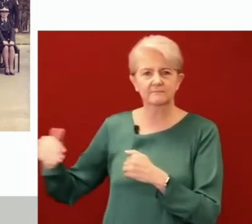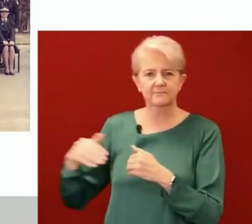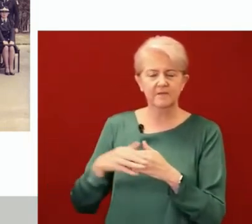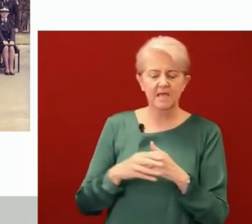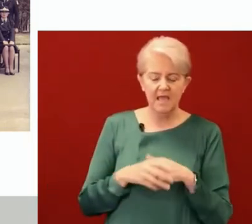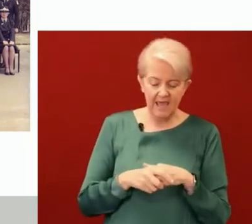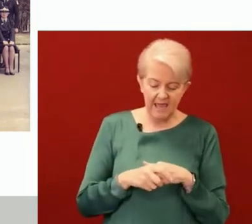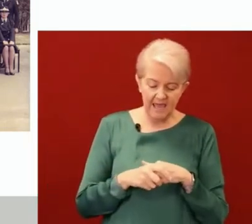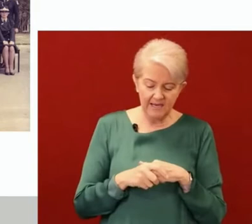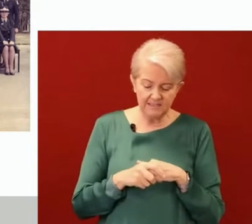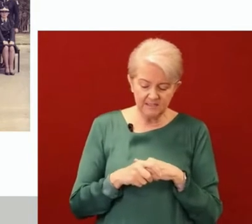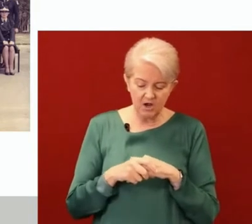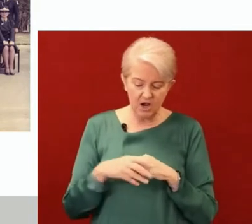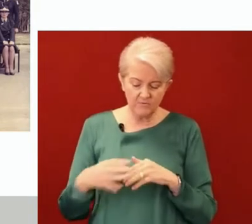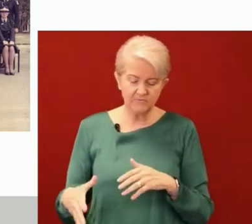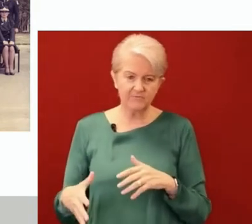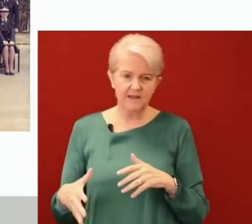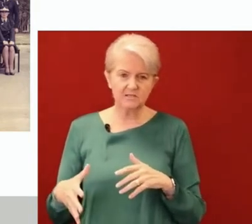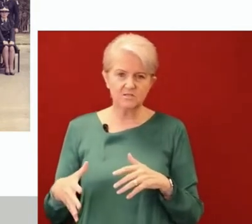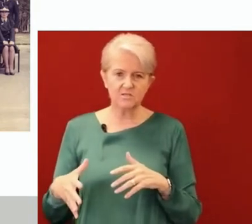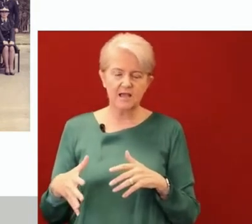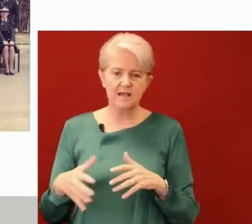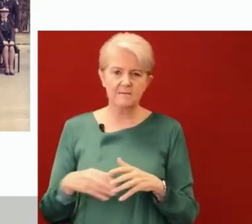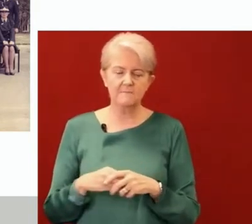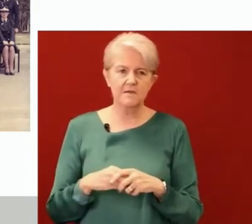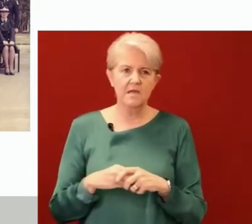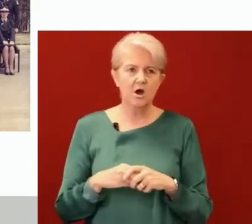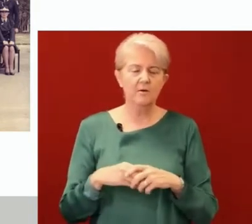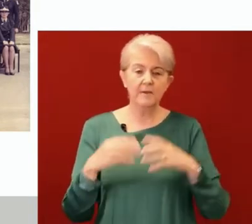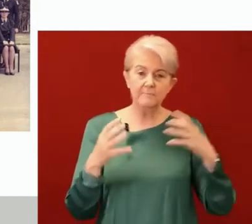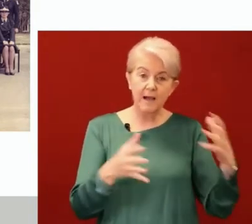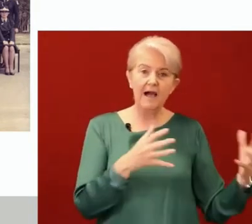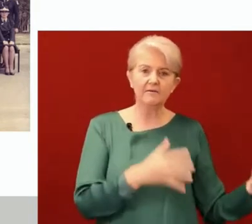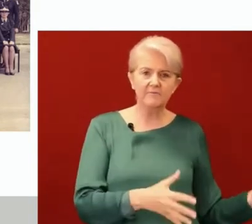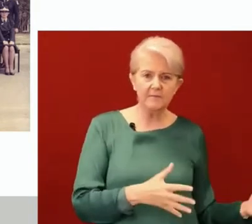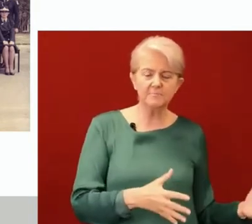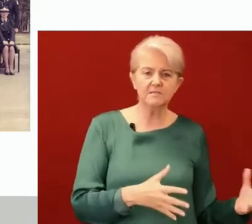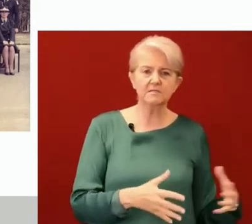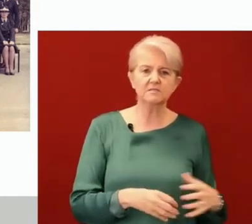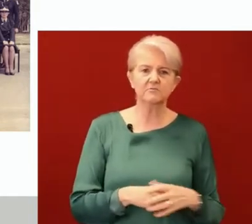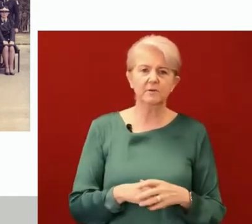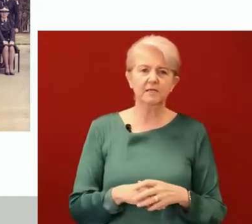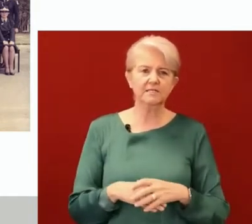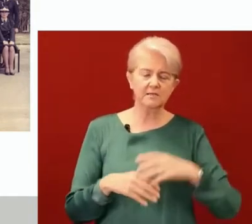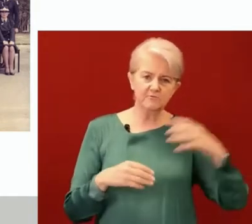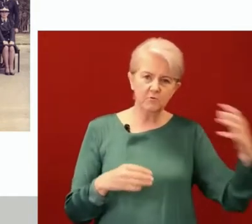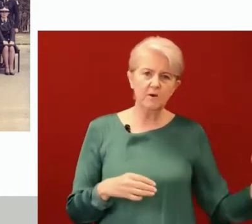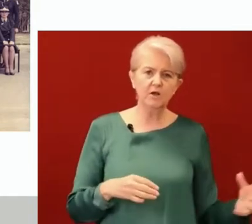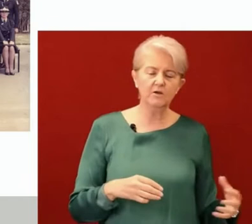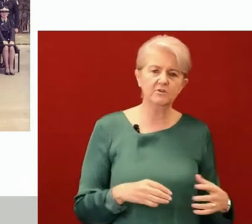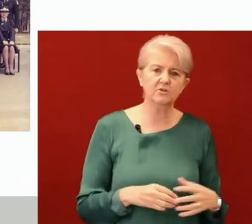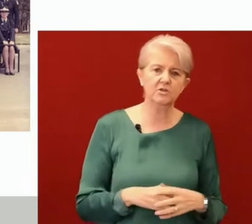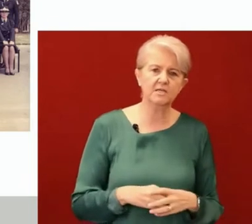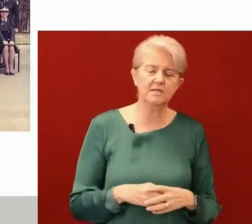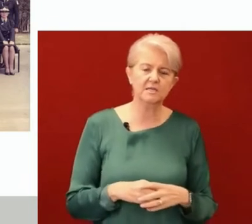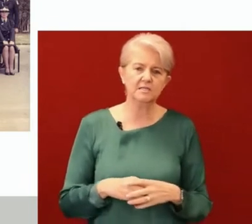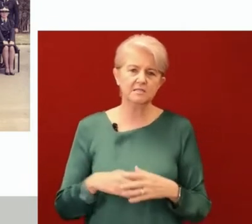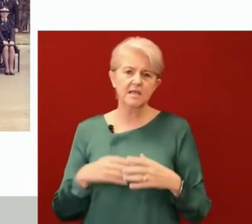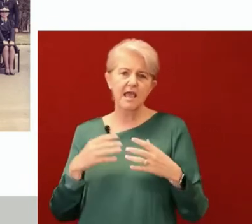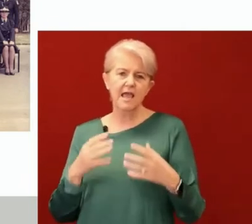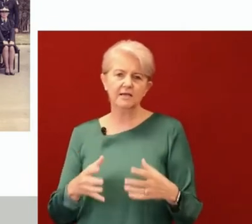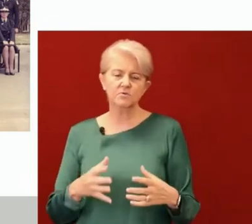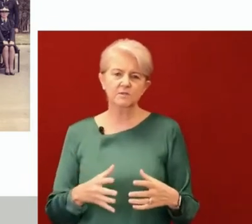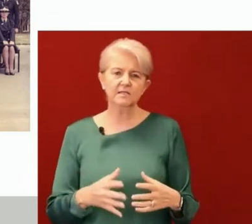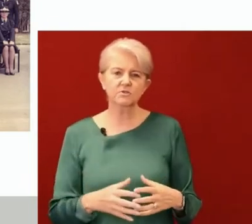women. And I reflect on being part of that business of policing for well over 30